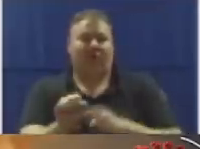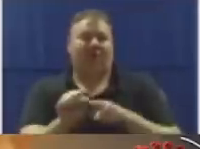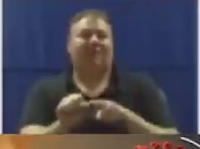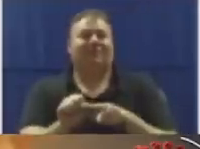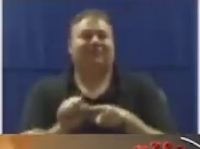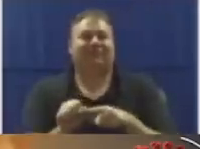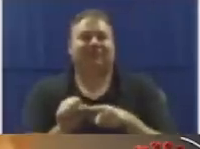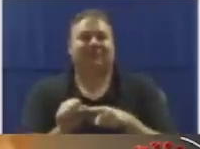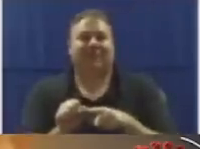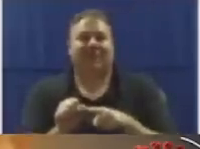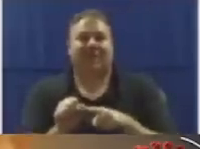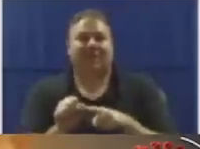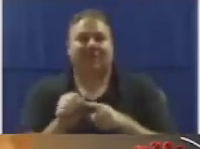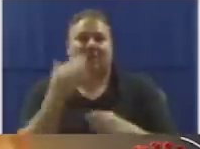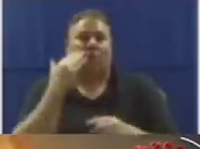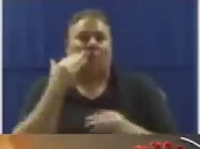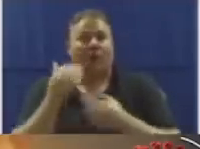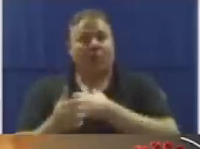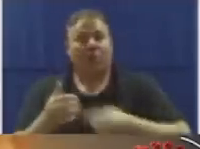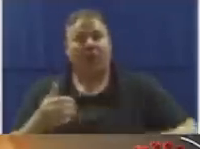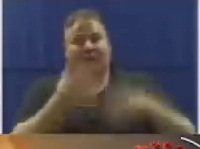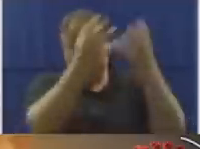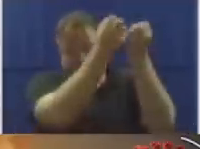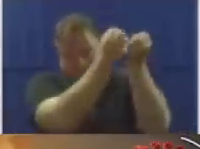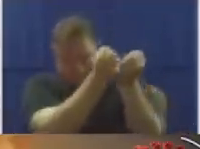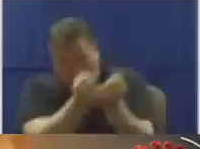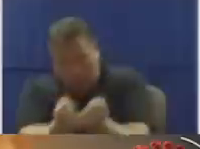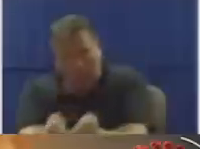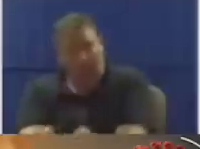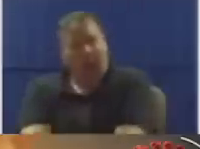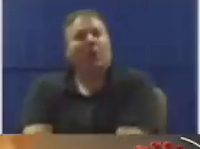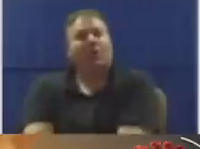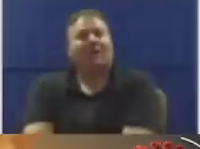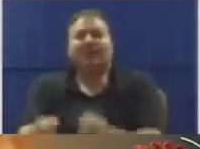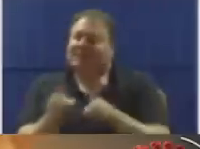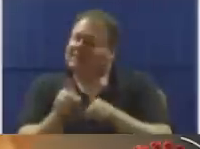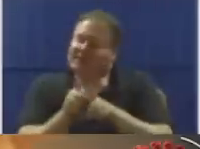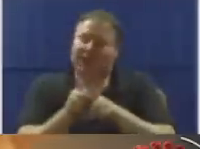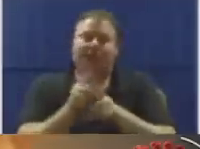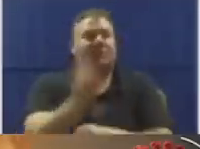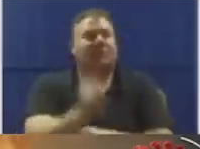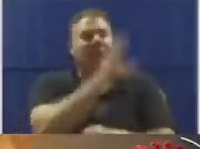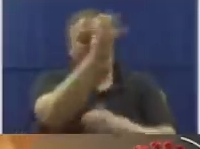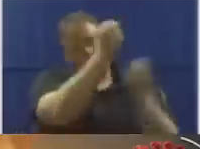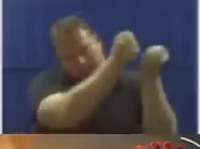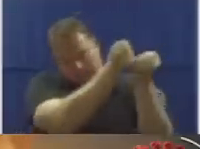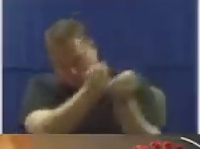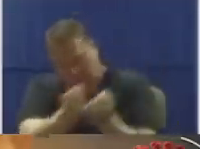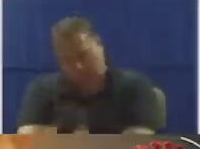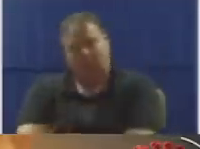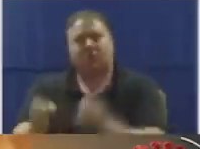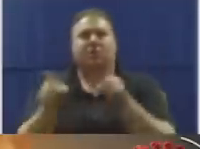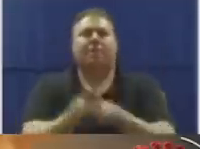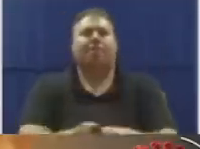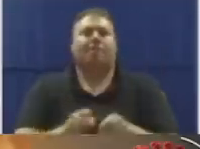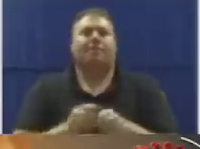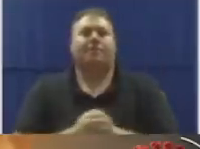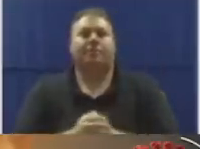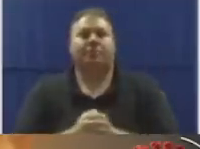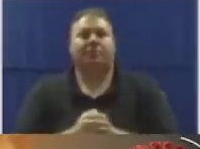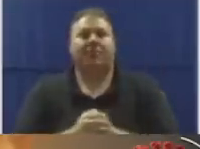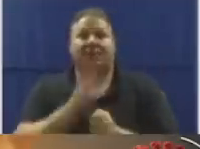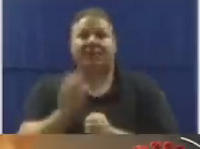And when you drag the presidency down in the gutter, you drag our country down with it. South